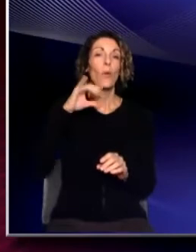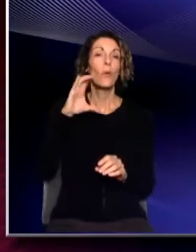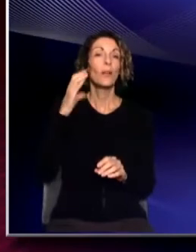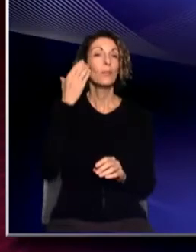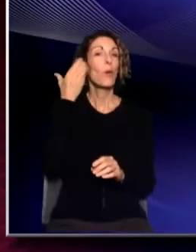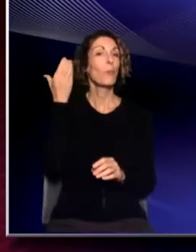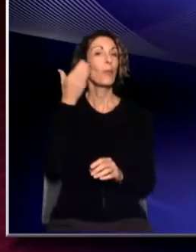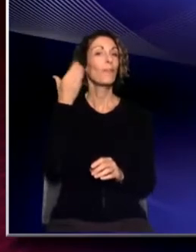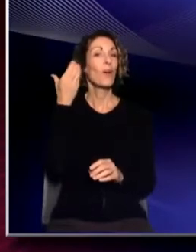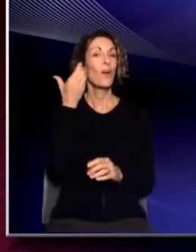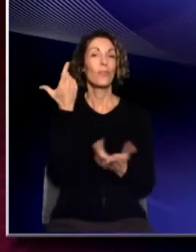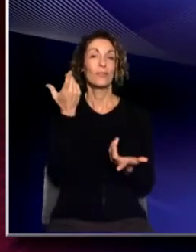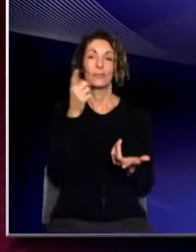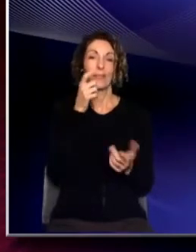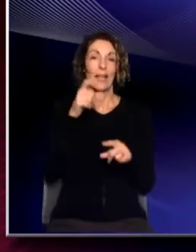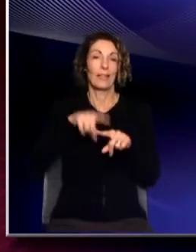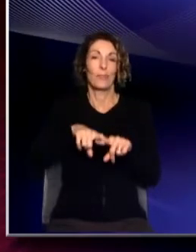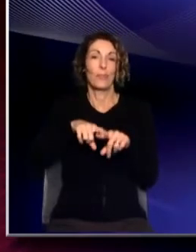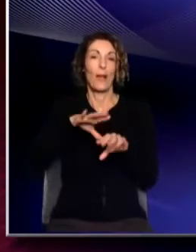unreliable,